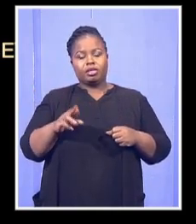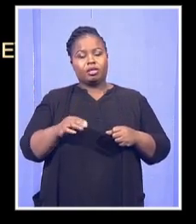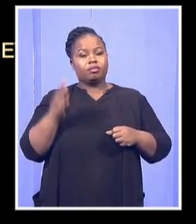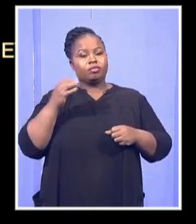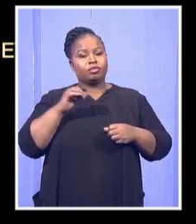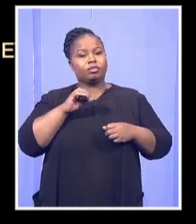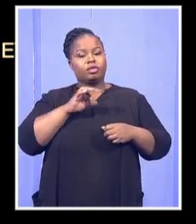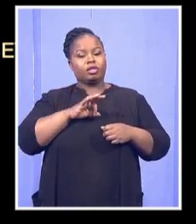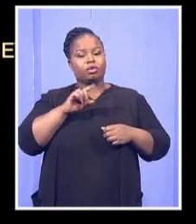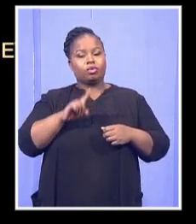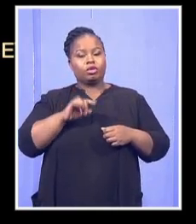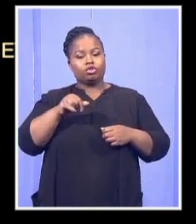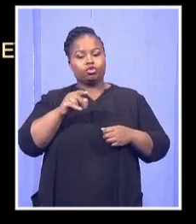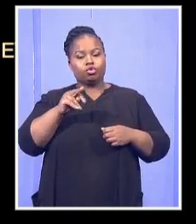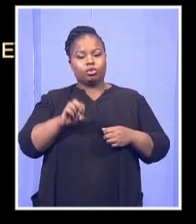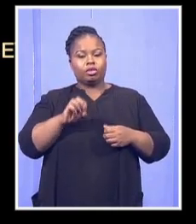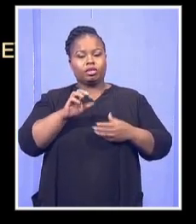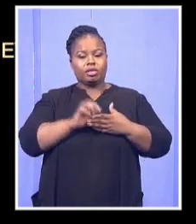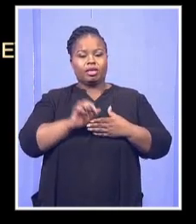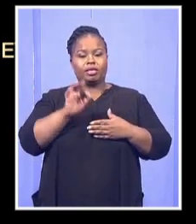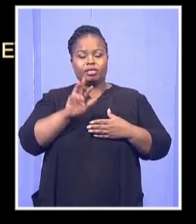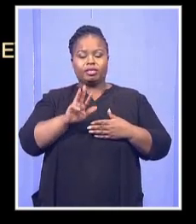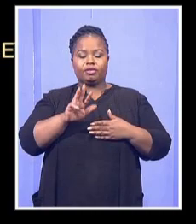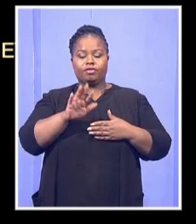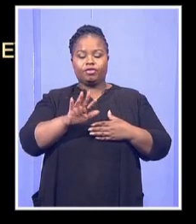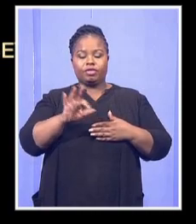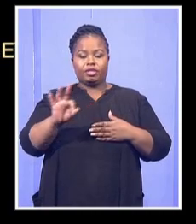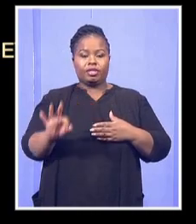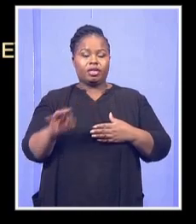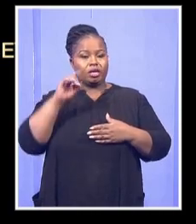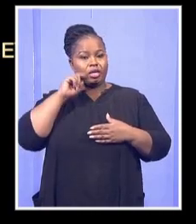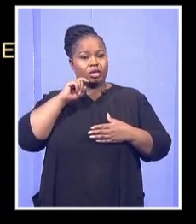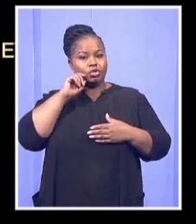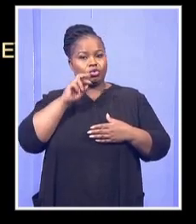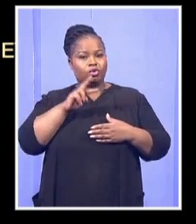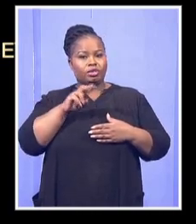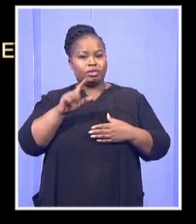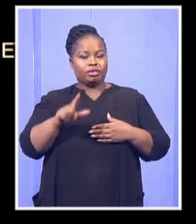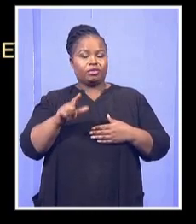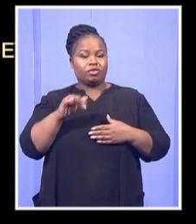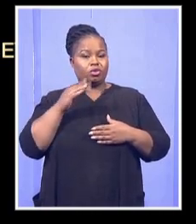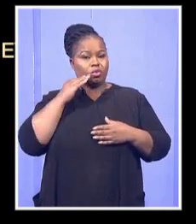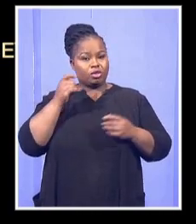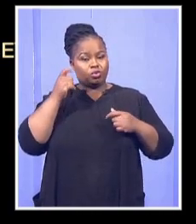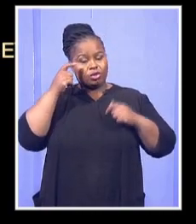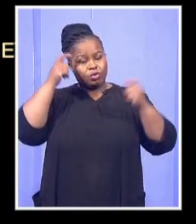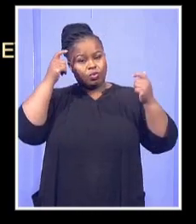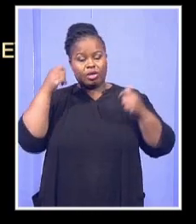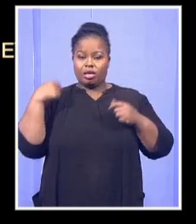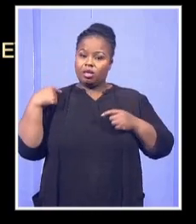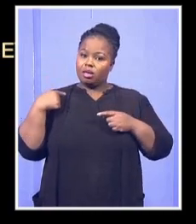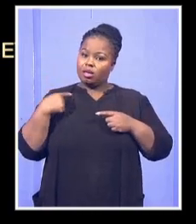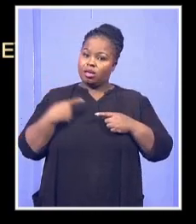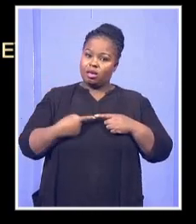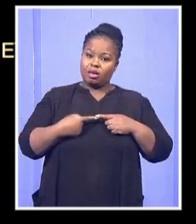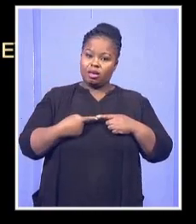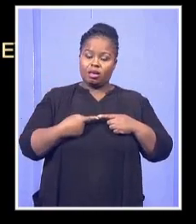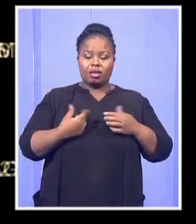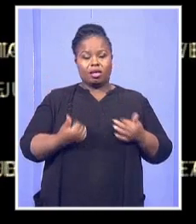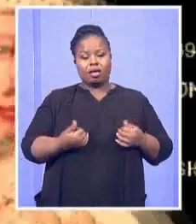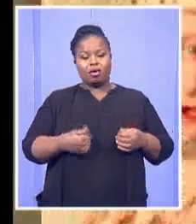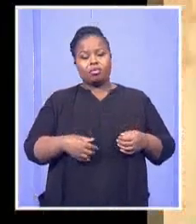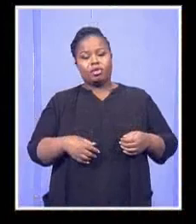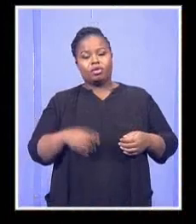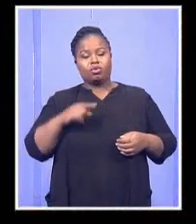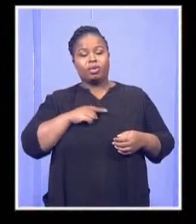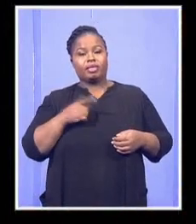she was 27 years old when she became the Queen. If you think about the timeline there, 27 years old, at 70 years